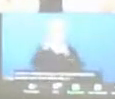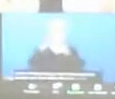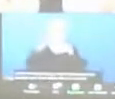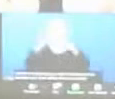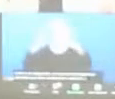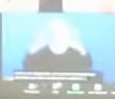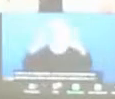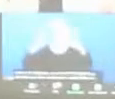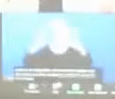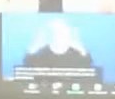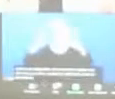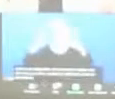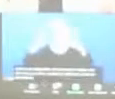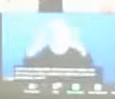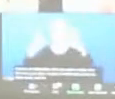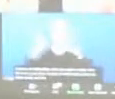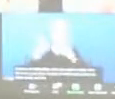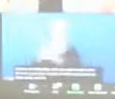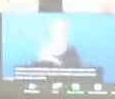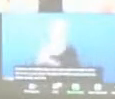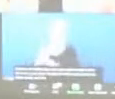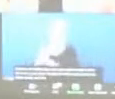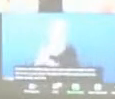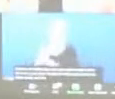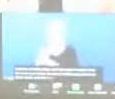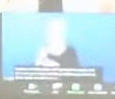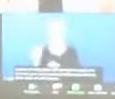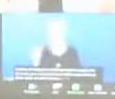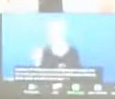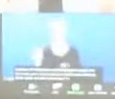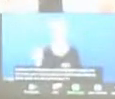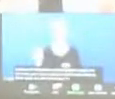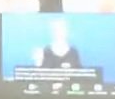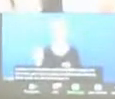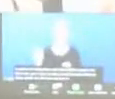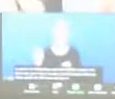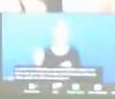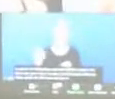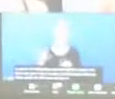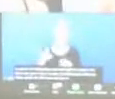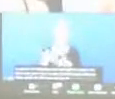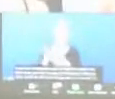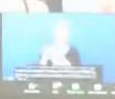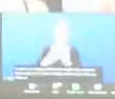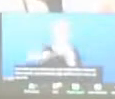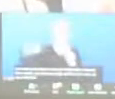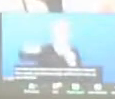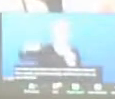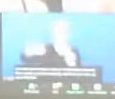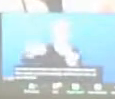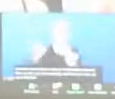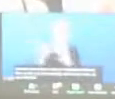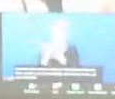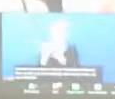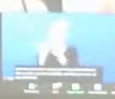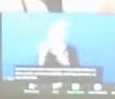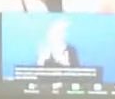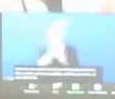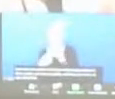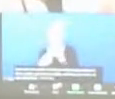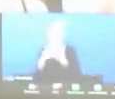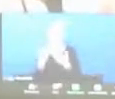relationships between these works, and also if both you, Léuli, and Jessica want to talk about that, right, that